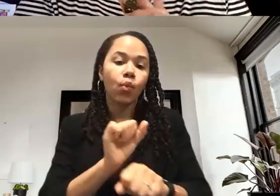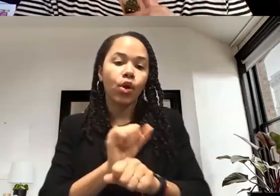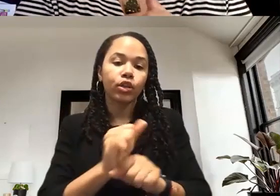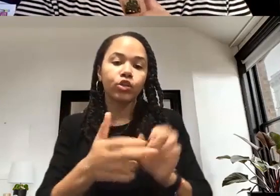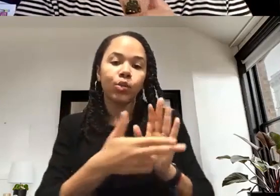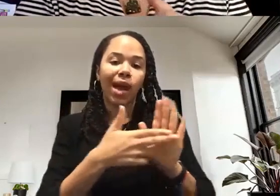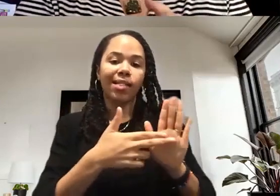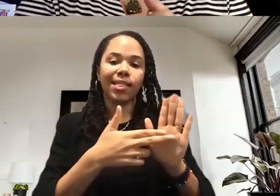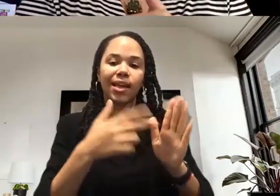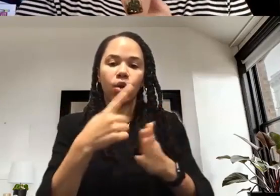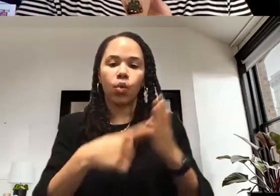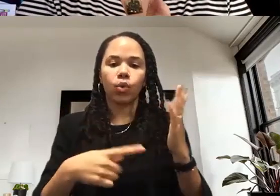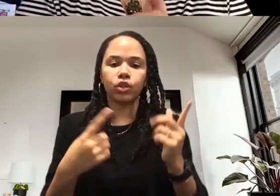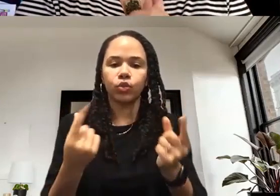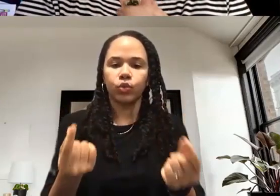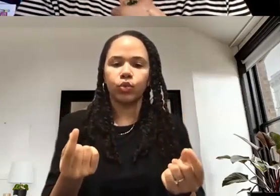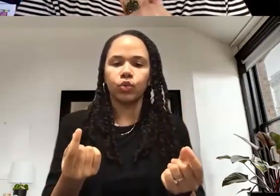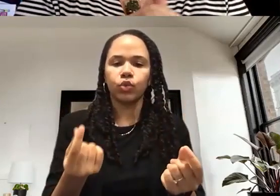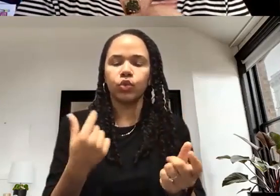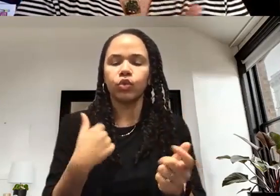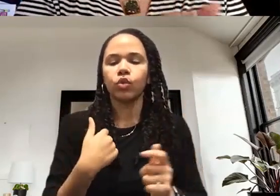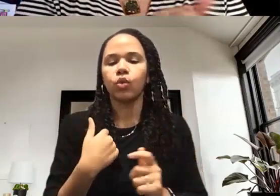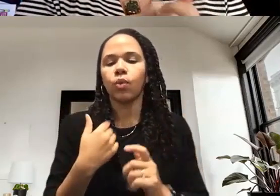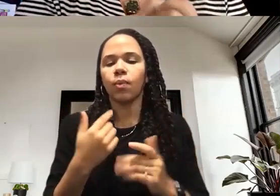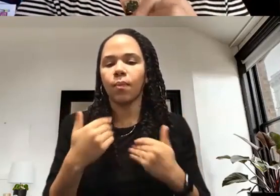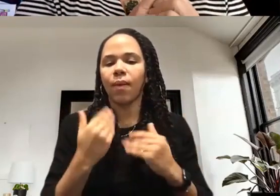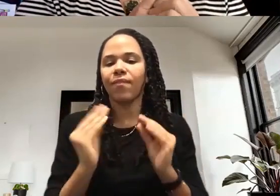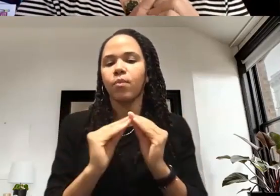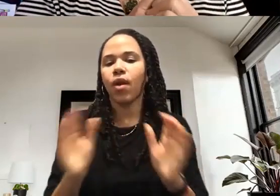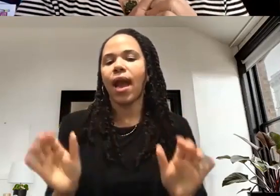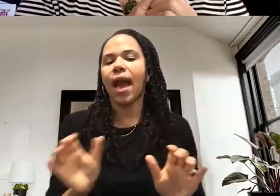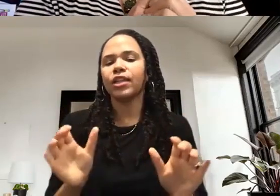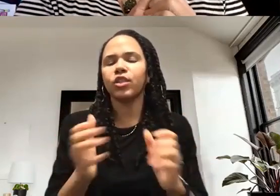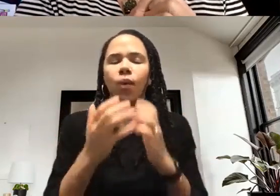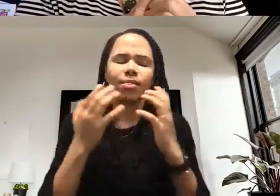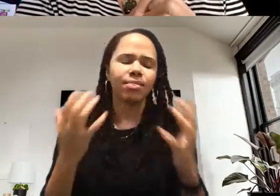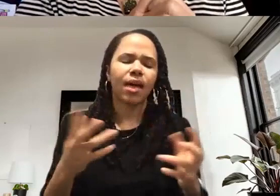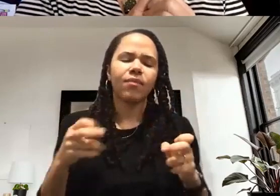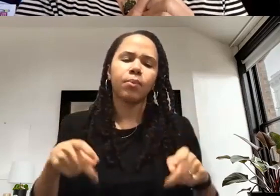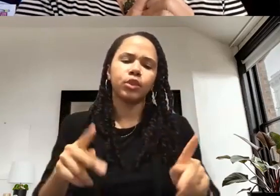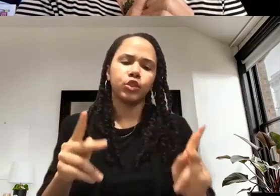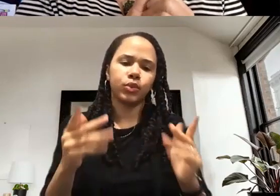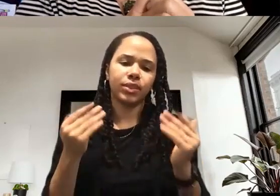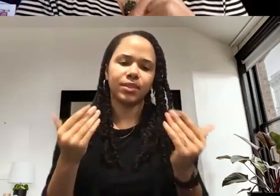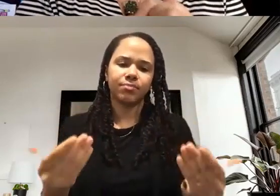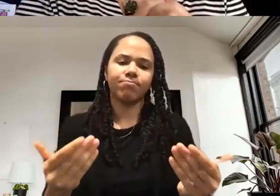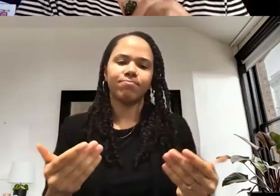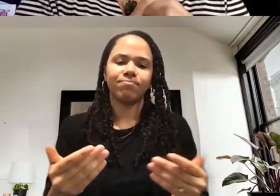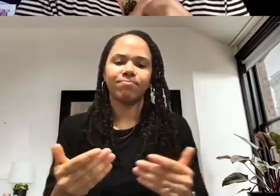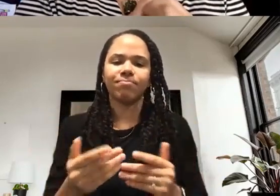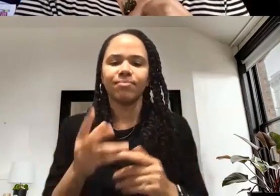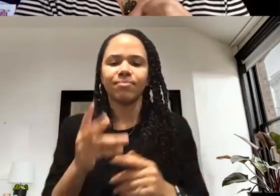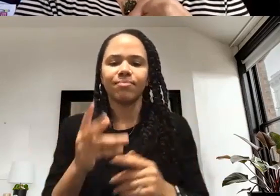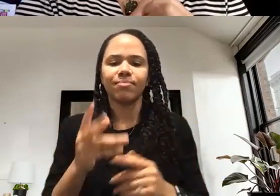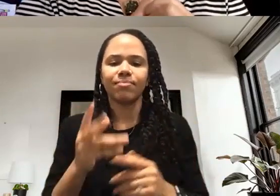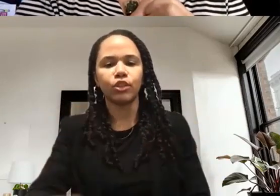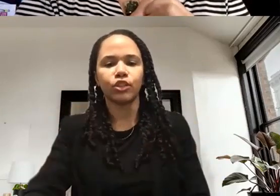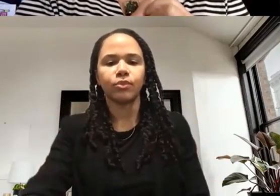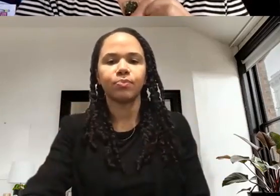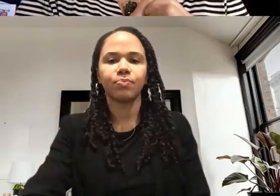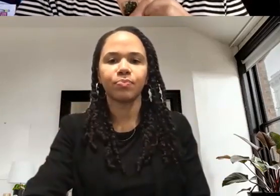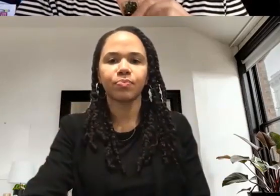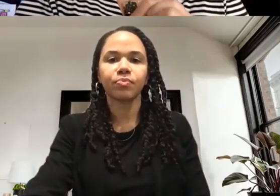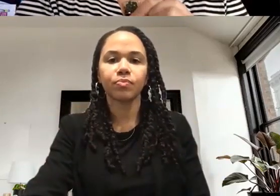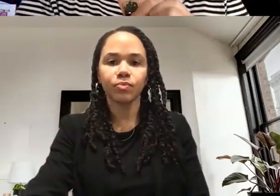action. So I think there's going to be lots of opportunities going forward. Great. We've got one